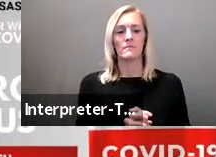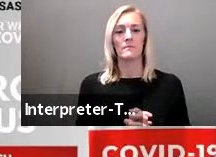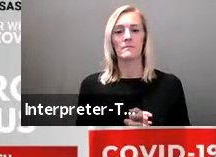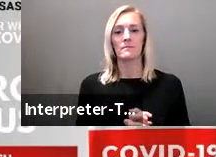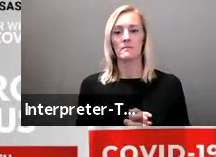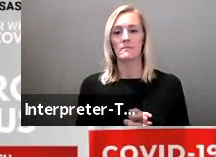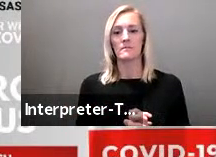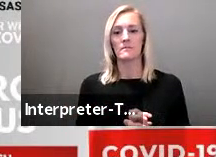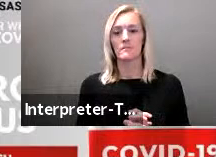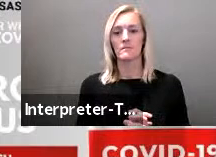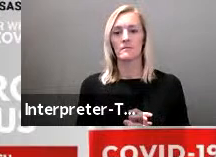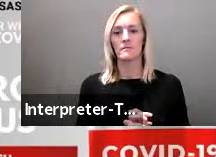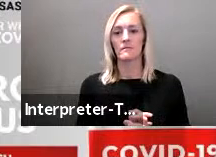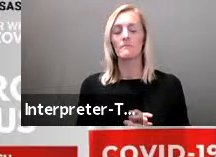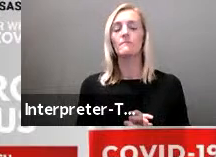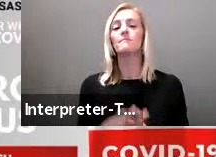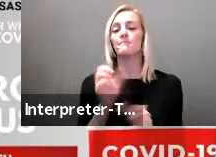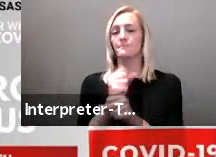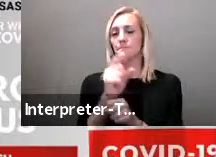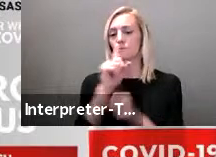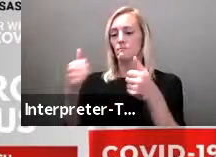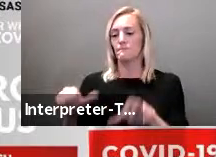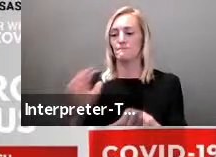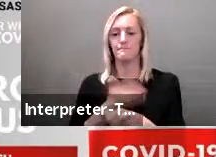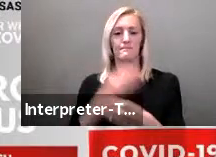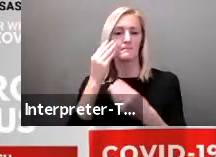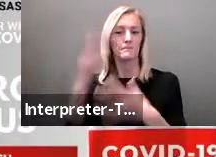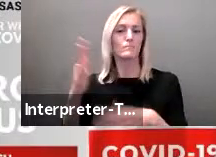our information out there on social media.